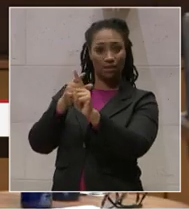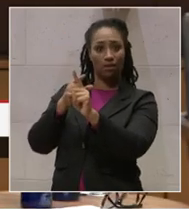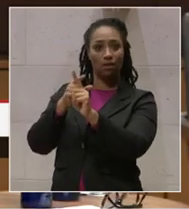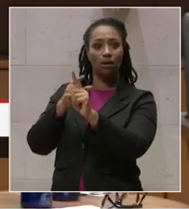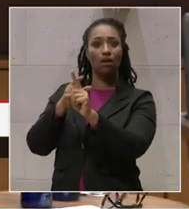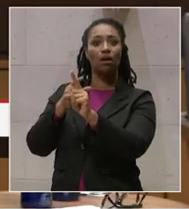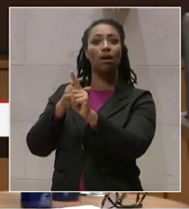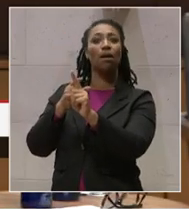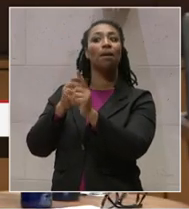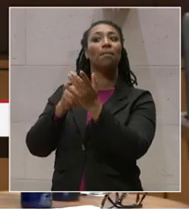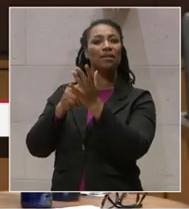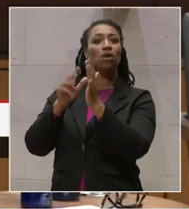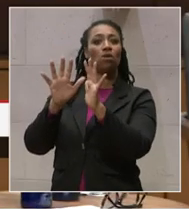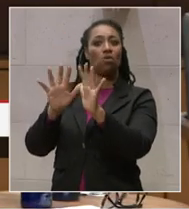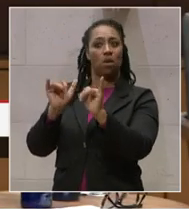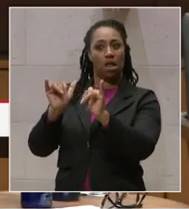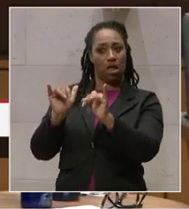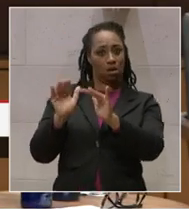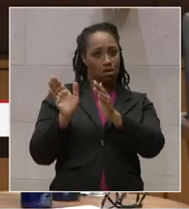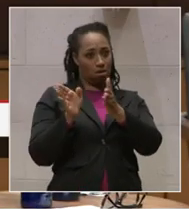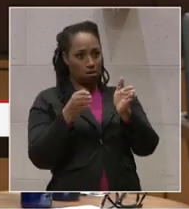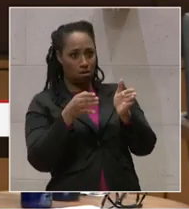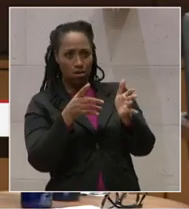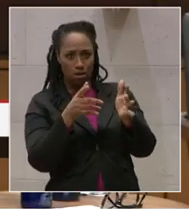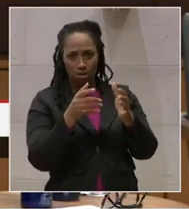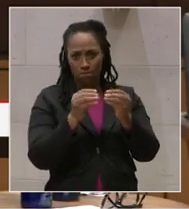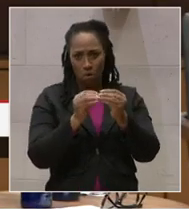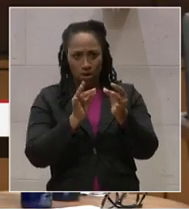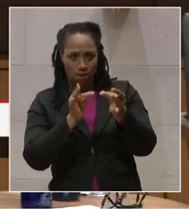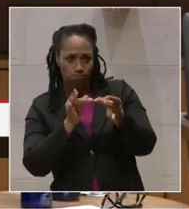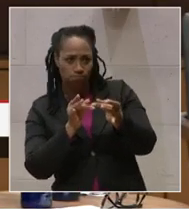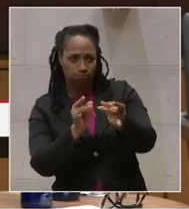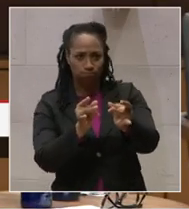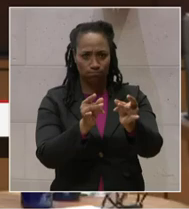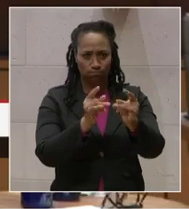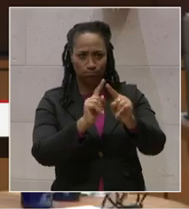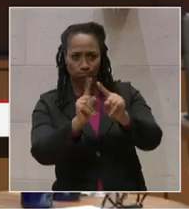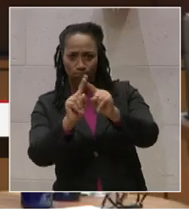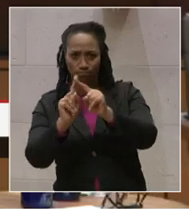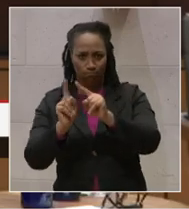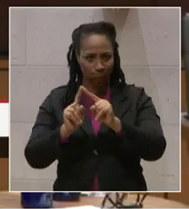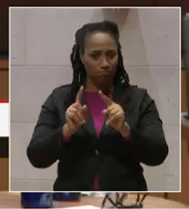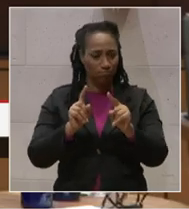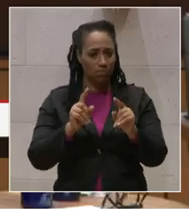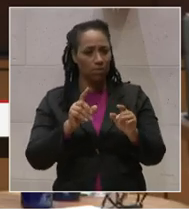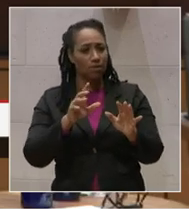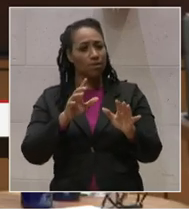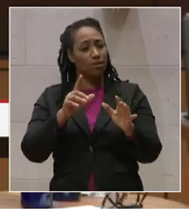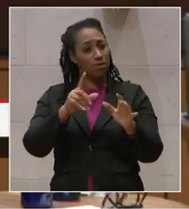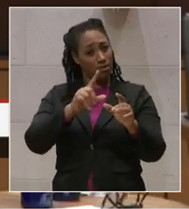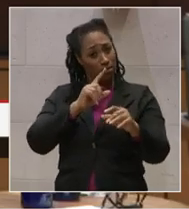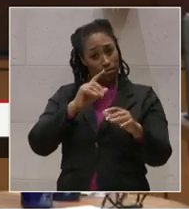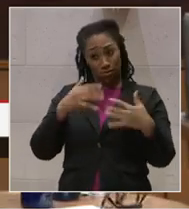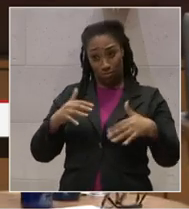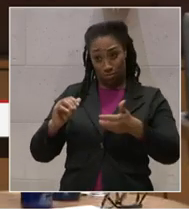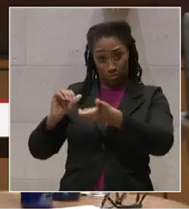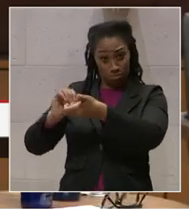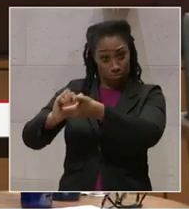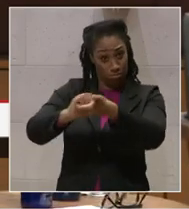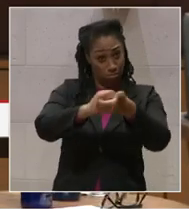our agencies and working together. And so we actually we had some tools in place, and